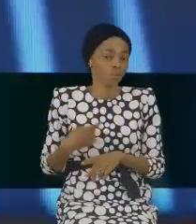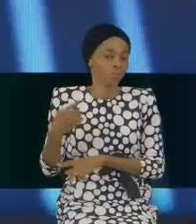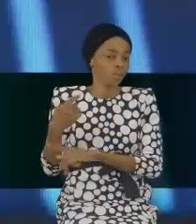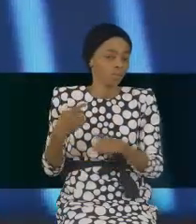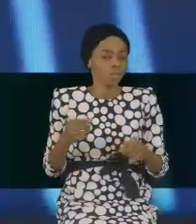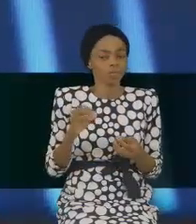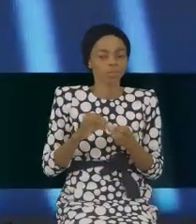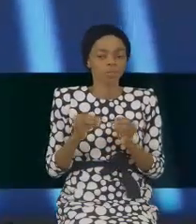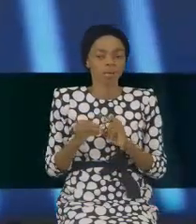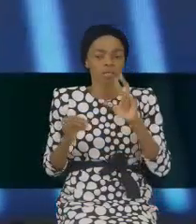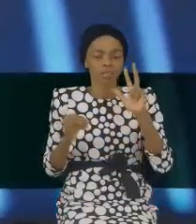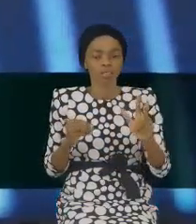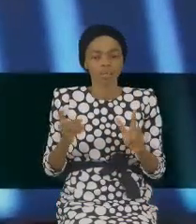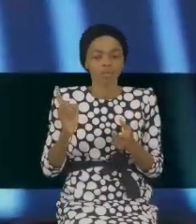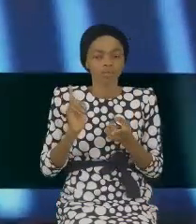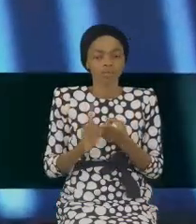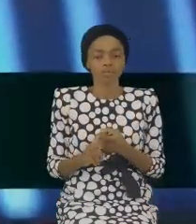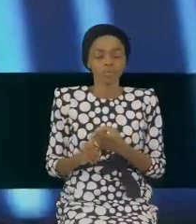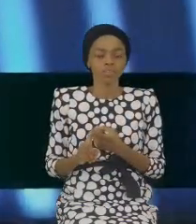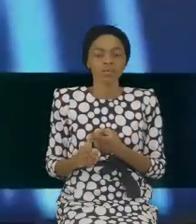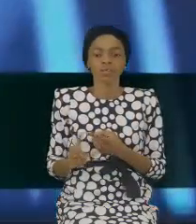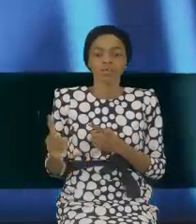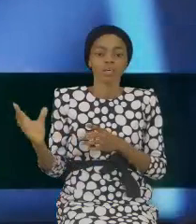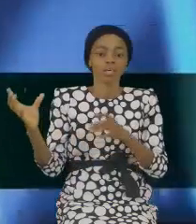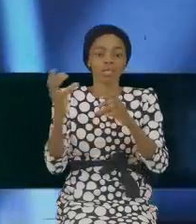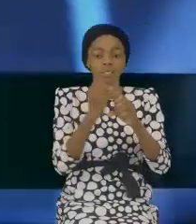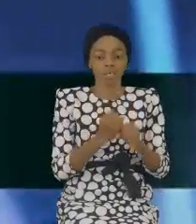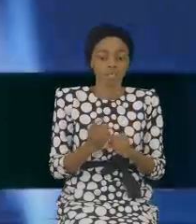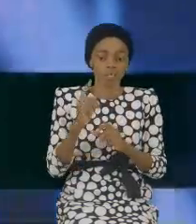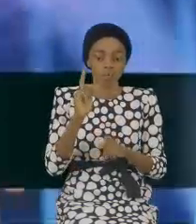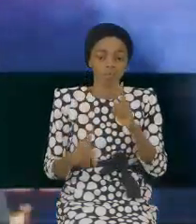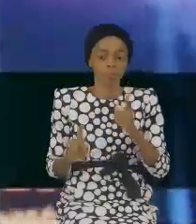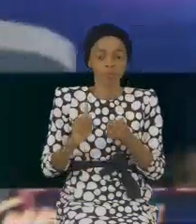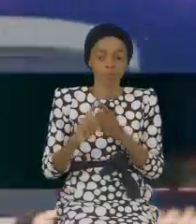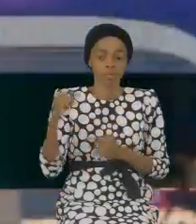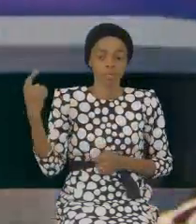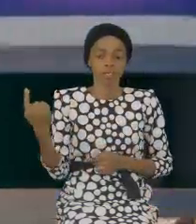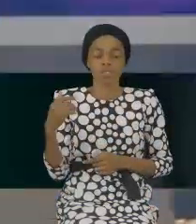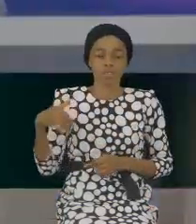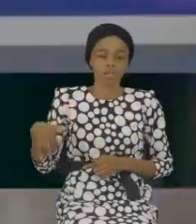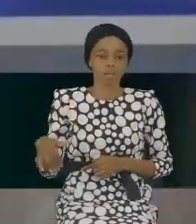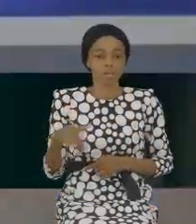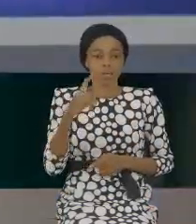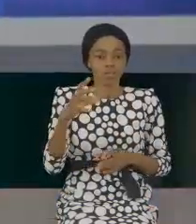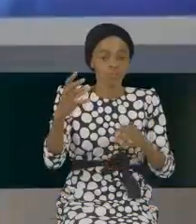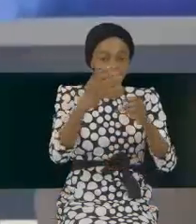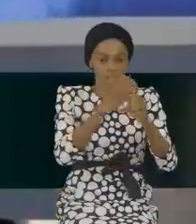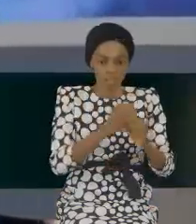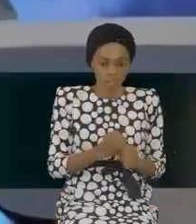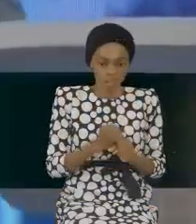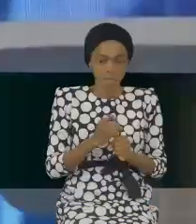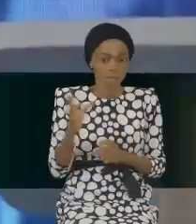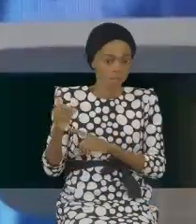bind the people to the eternal. You take them out of Egypt, you take Egypt out